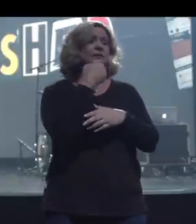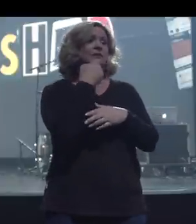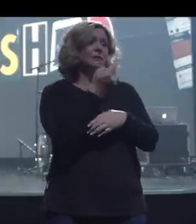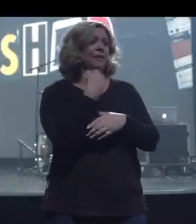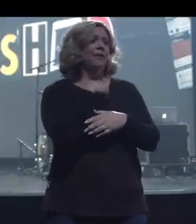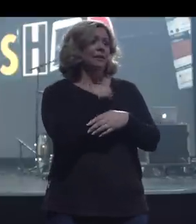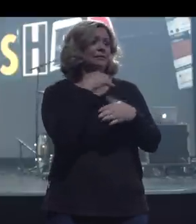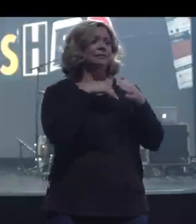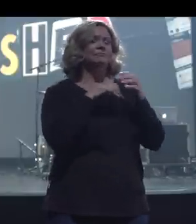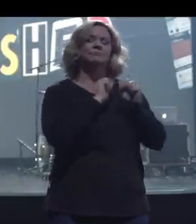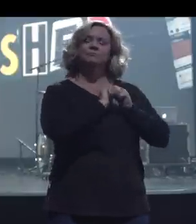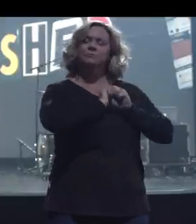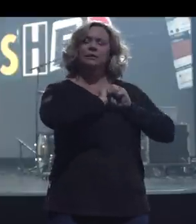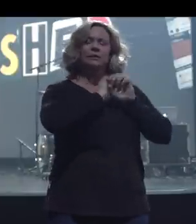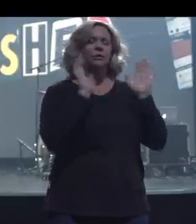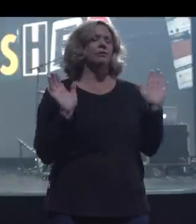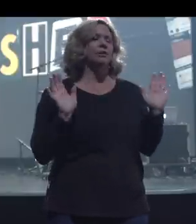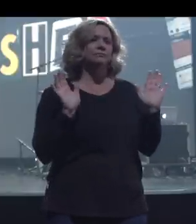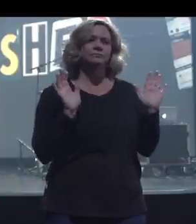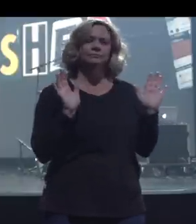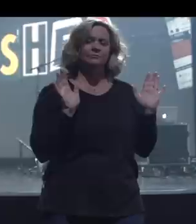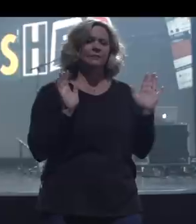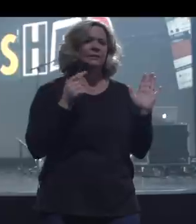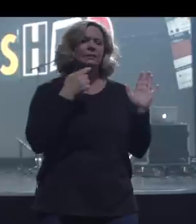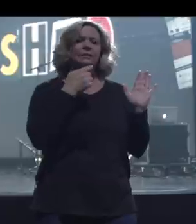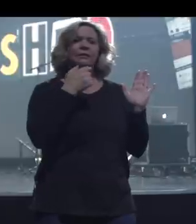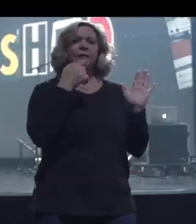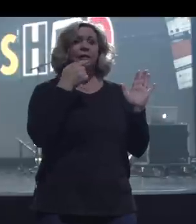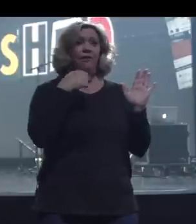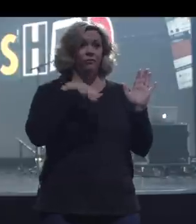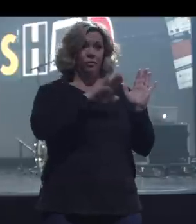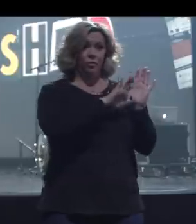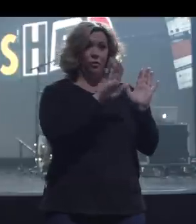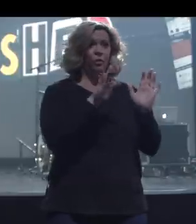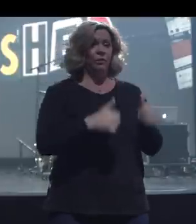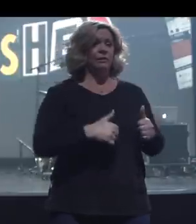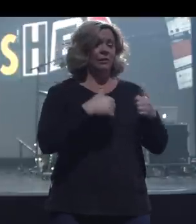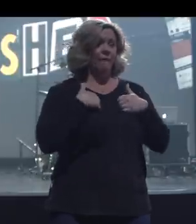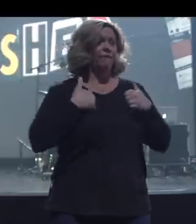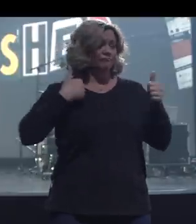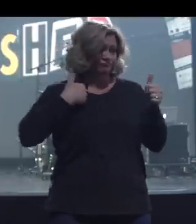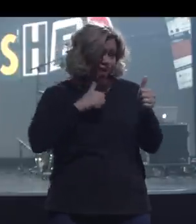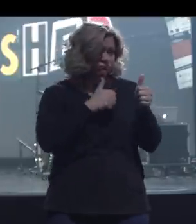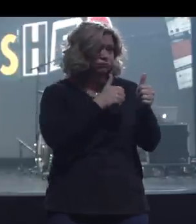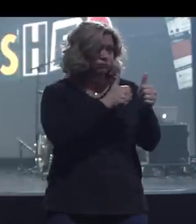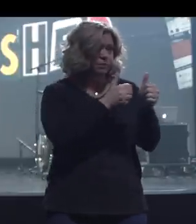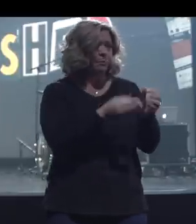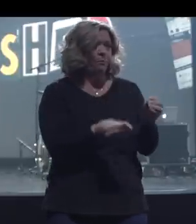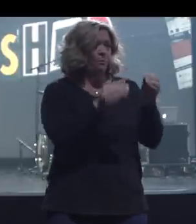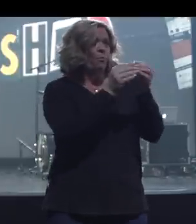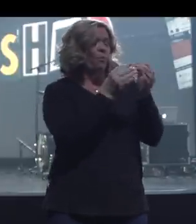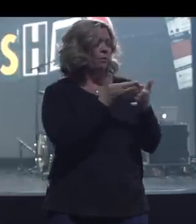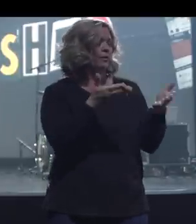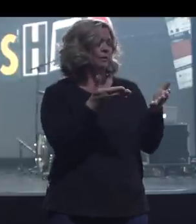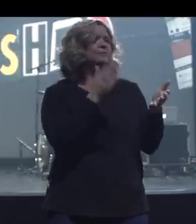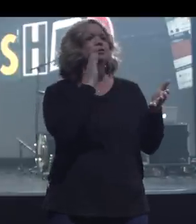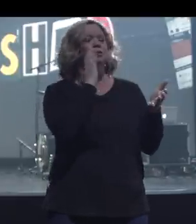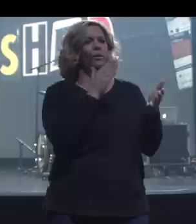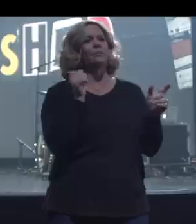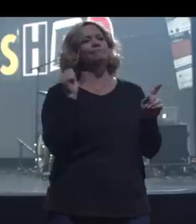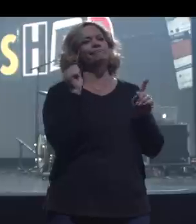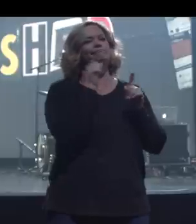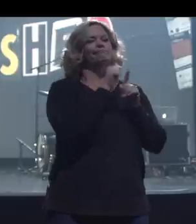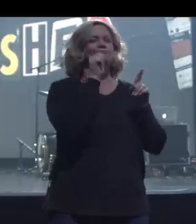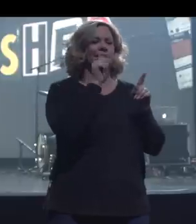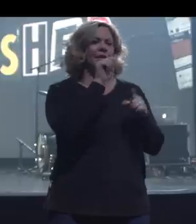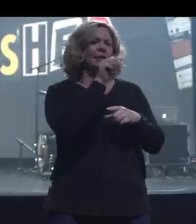in crystal clear terms is that if that is your lifelong pursuit, you will ambush yourself and